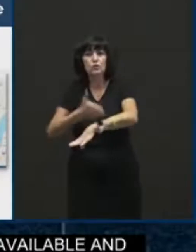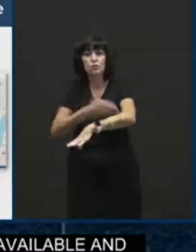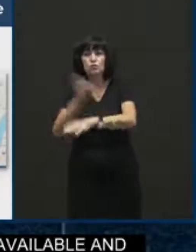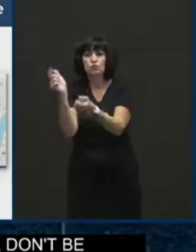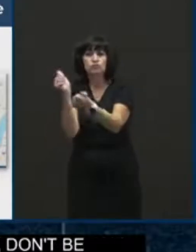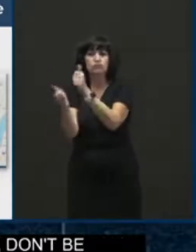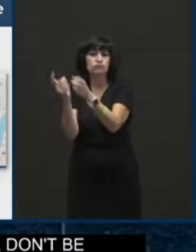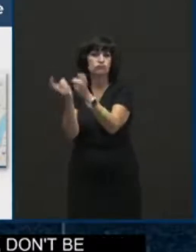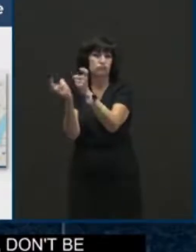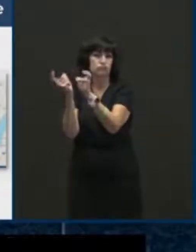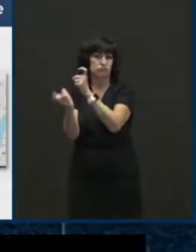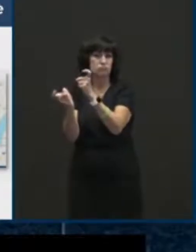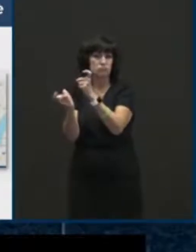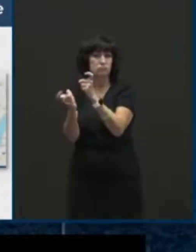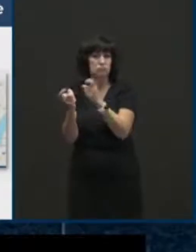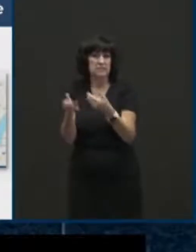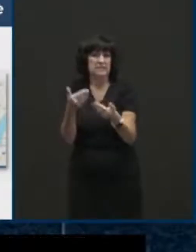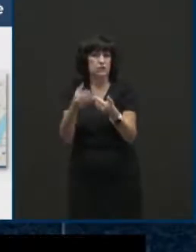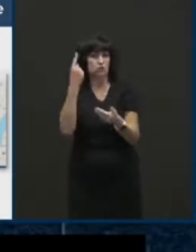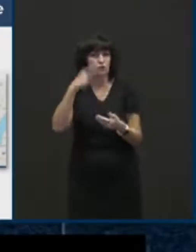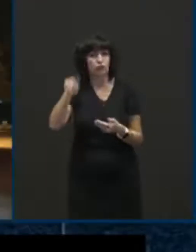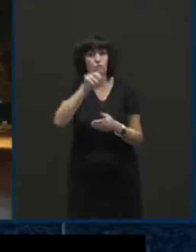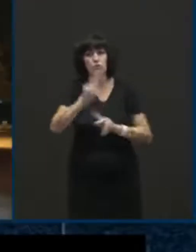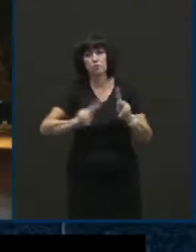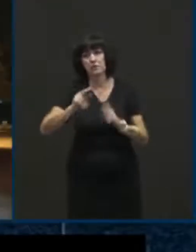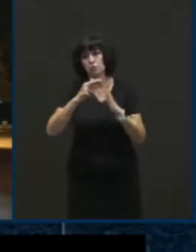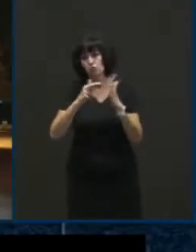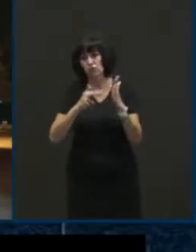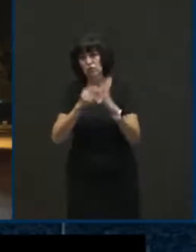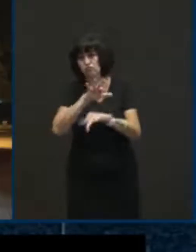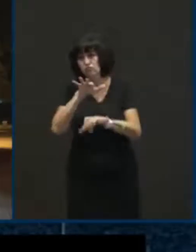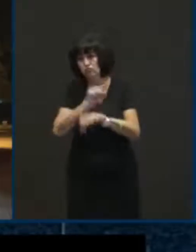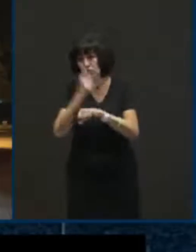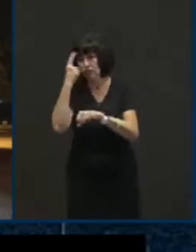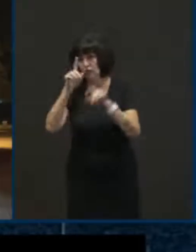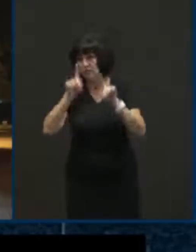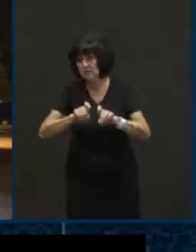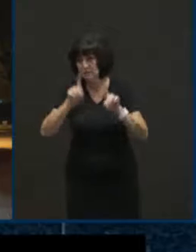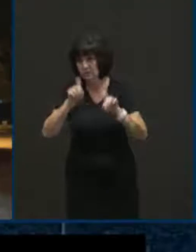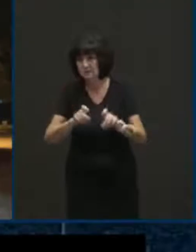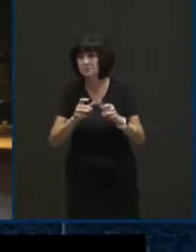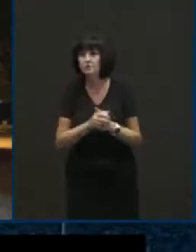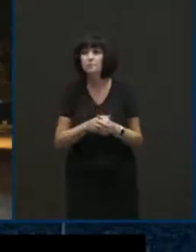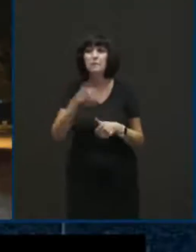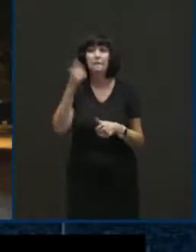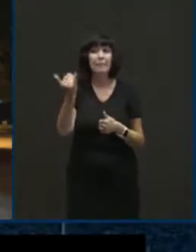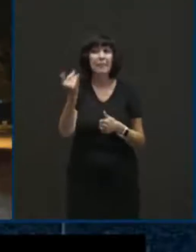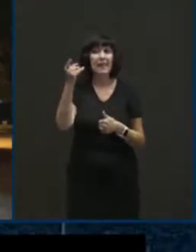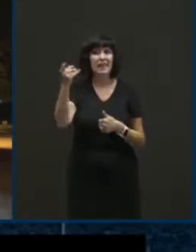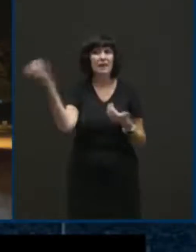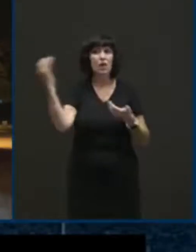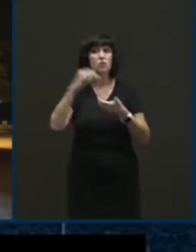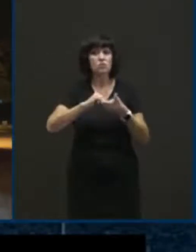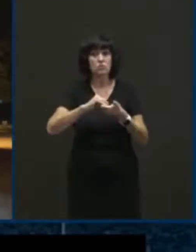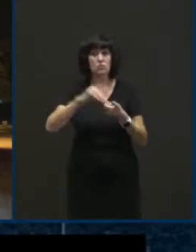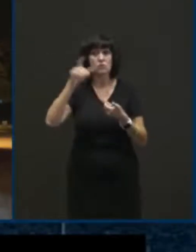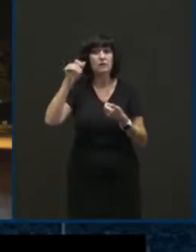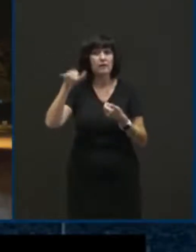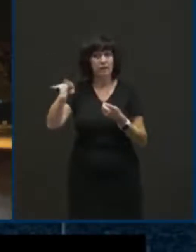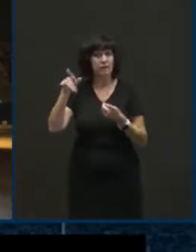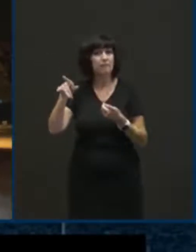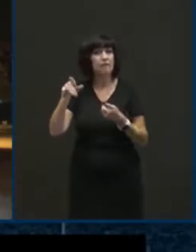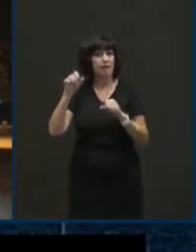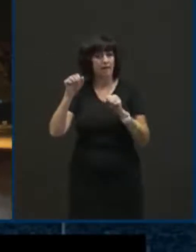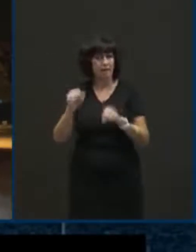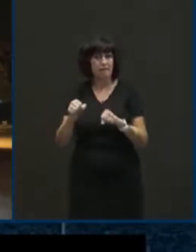experience to help you make those reservations. Also on the Curative standpoint is we're partnering with them to bring a trailer that's going to be in